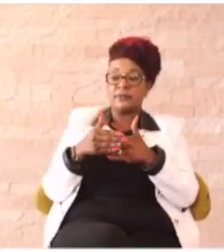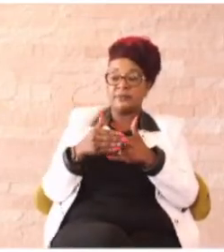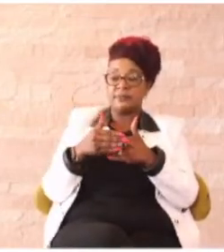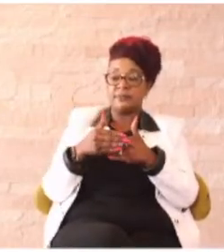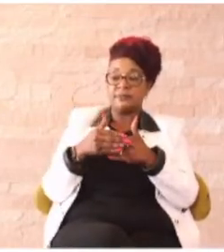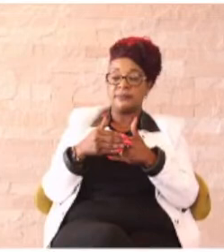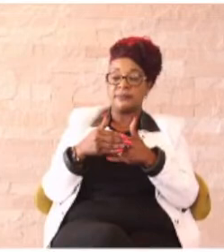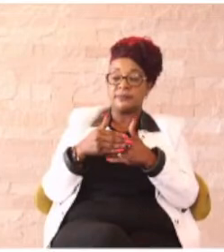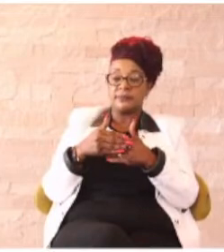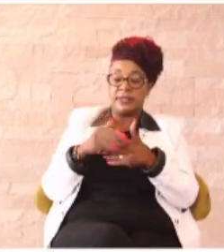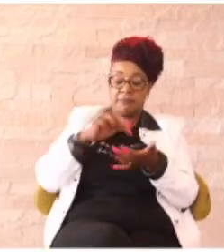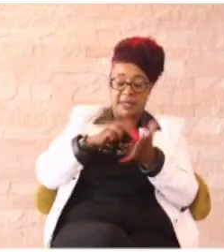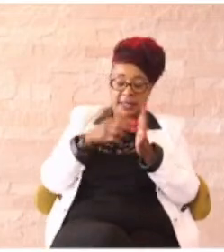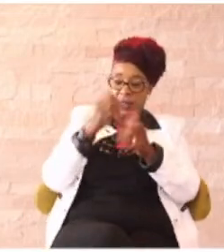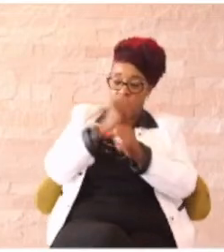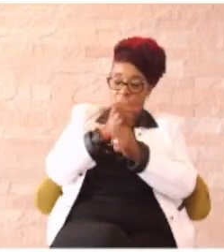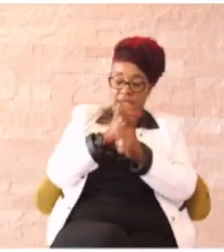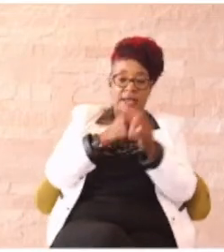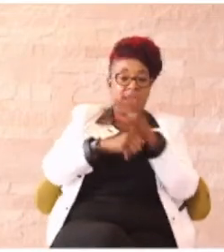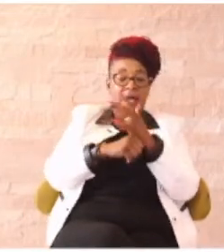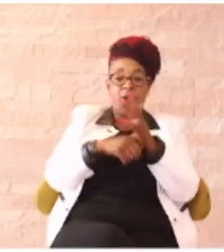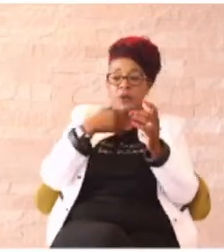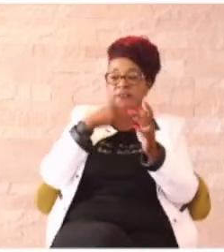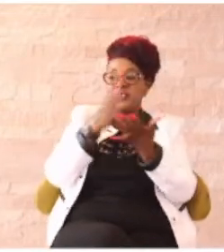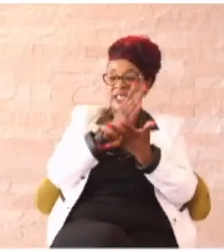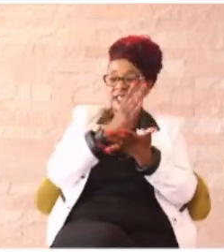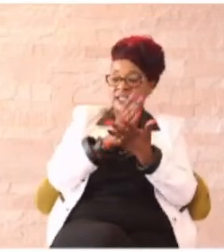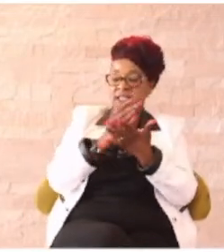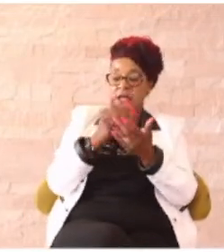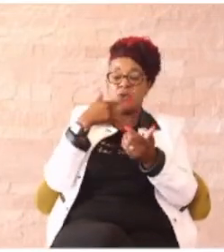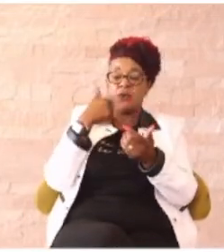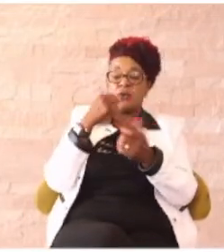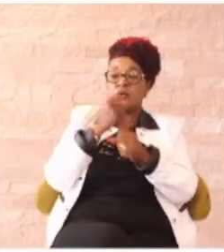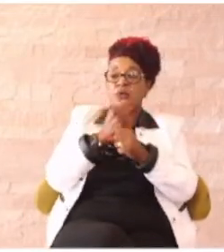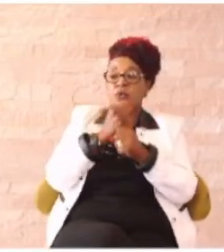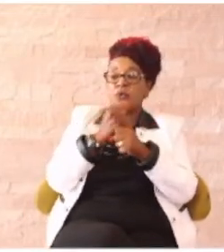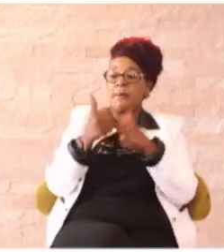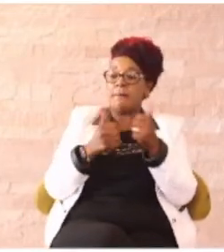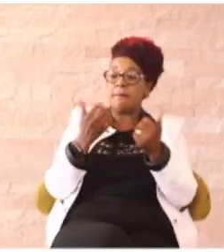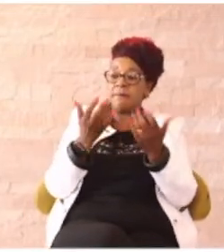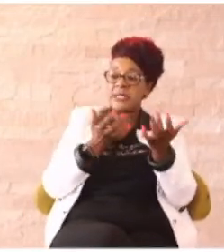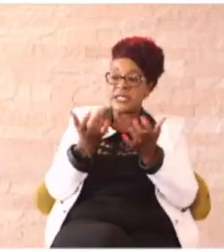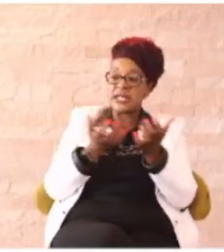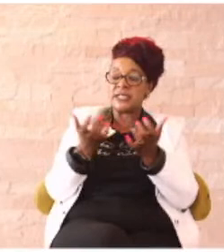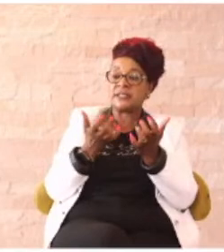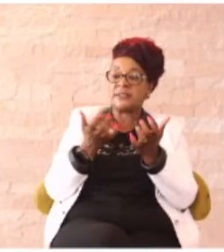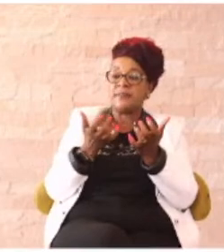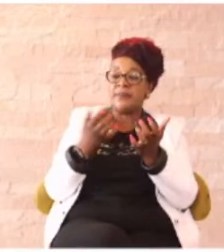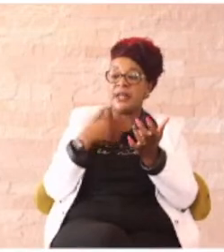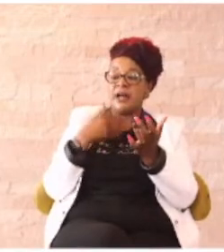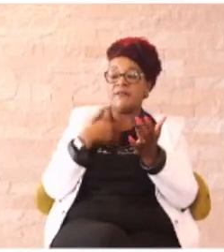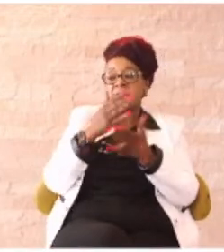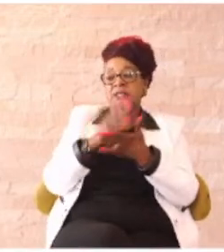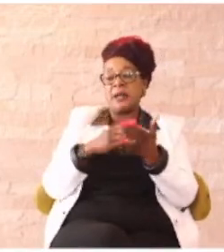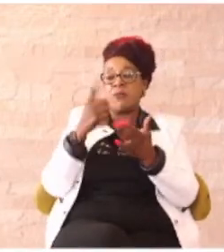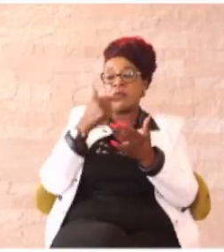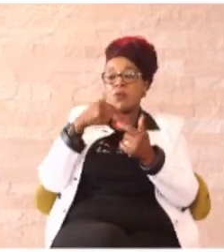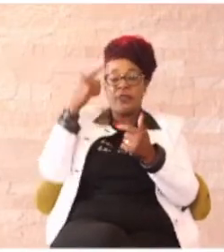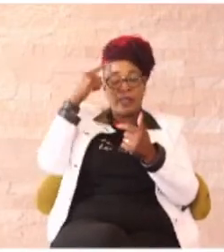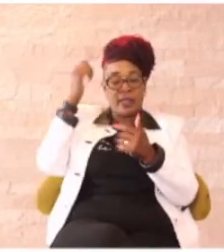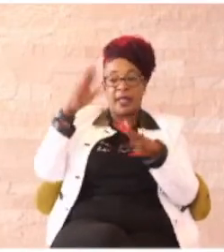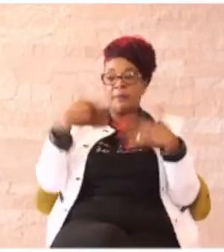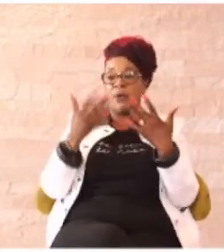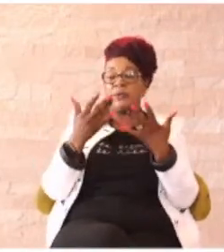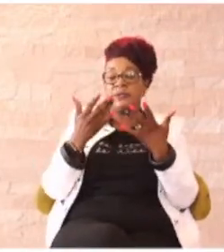working hard. They are successful with their business. They started talking about their right. They stand